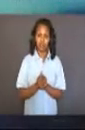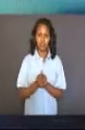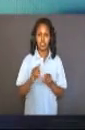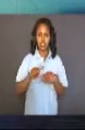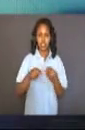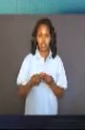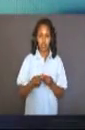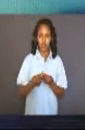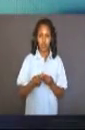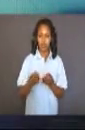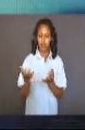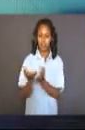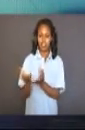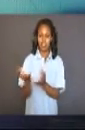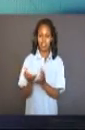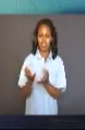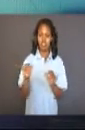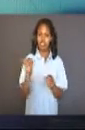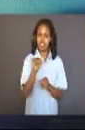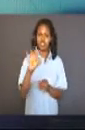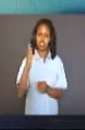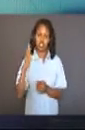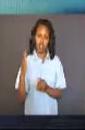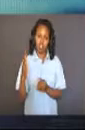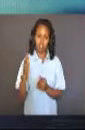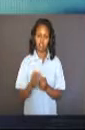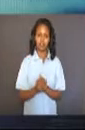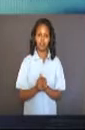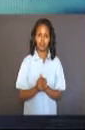So are materials such as